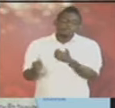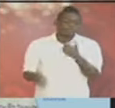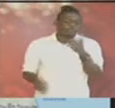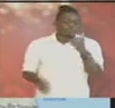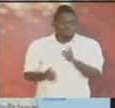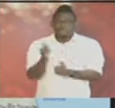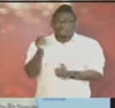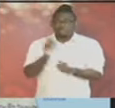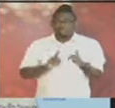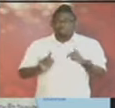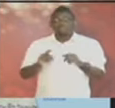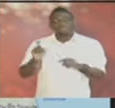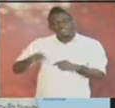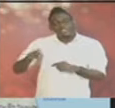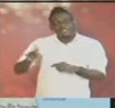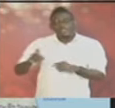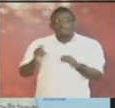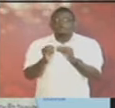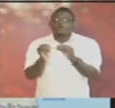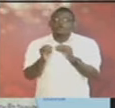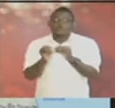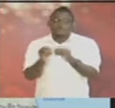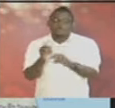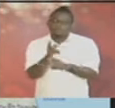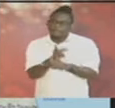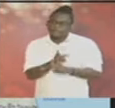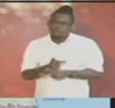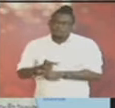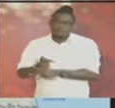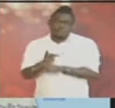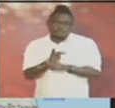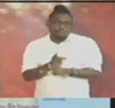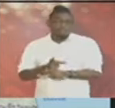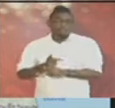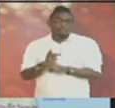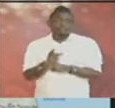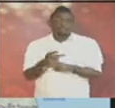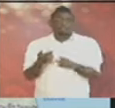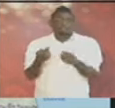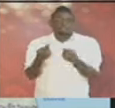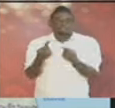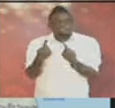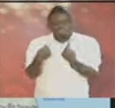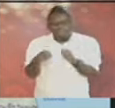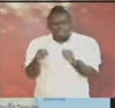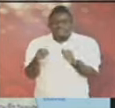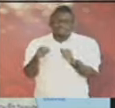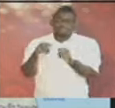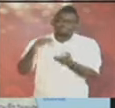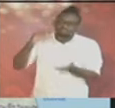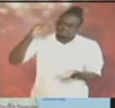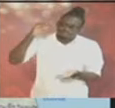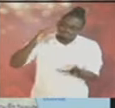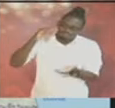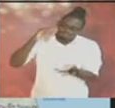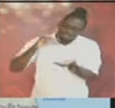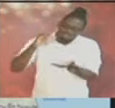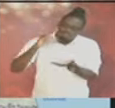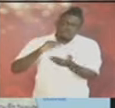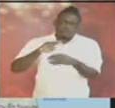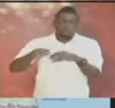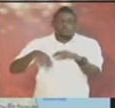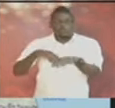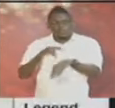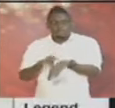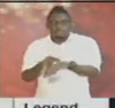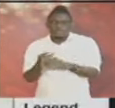become even more vigilant as we work towards getting back to a place of normalcy. As we move across to our other